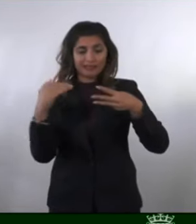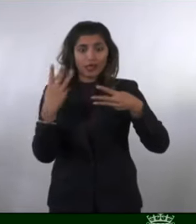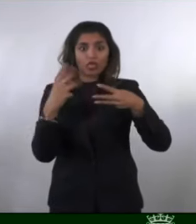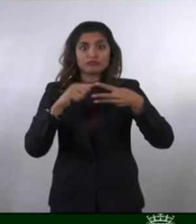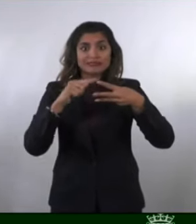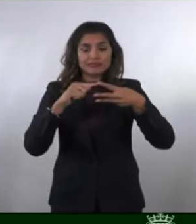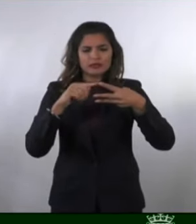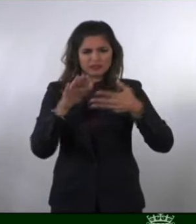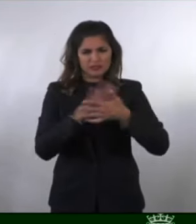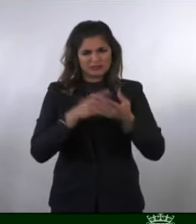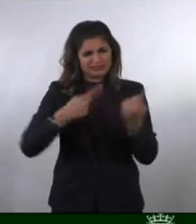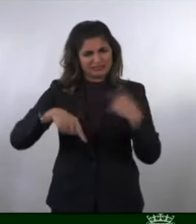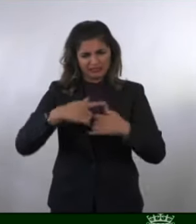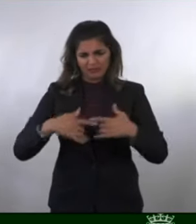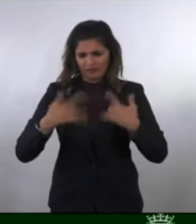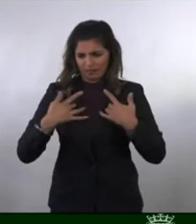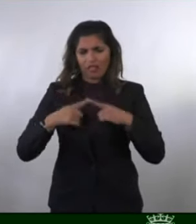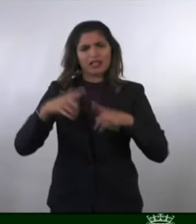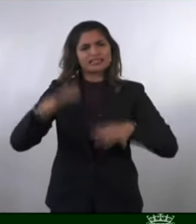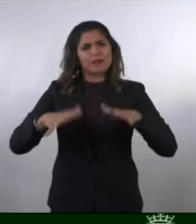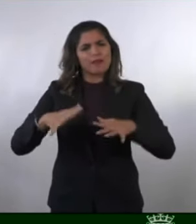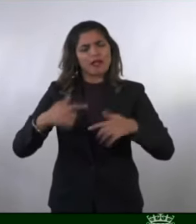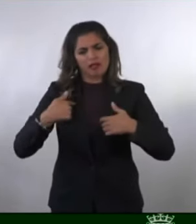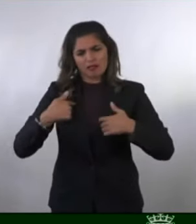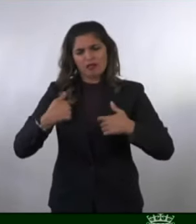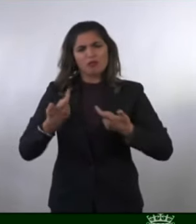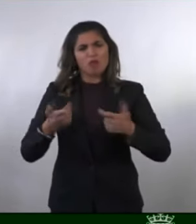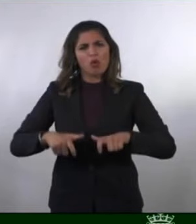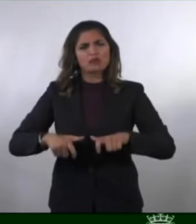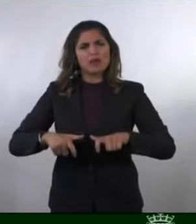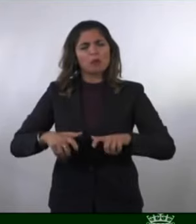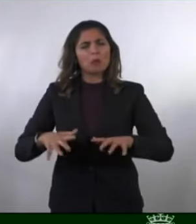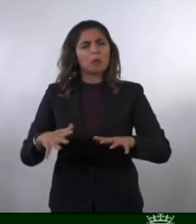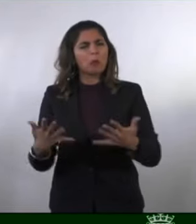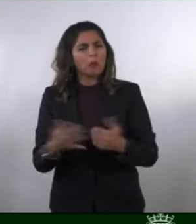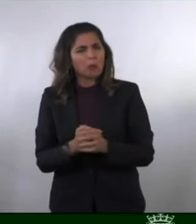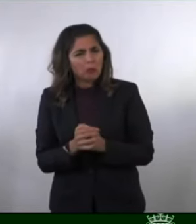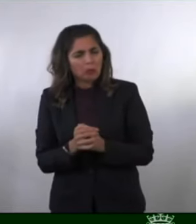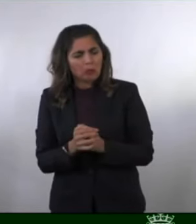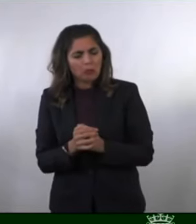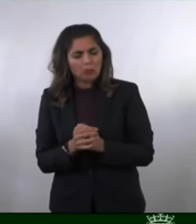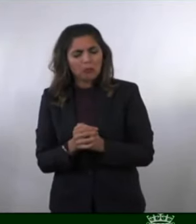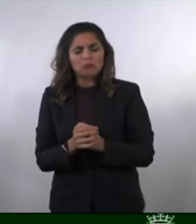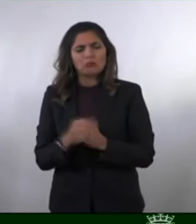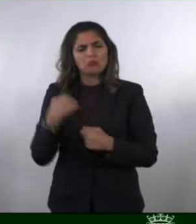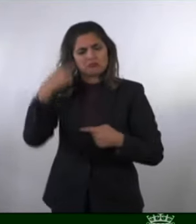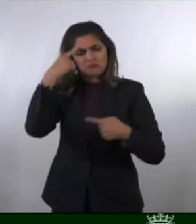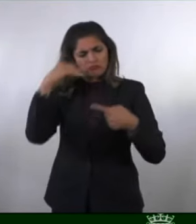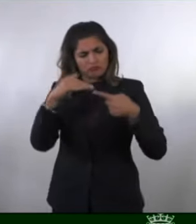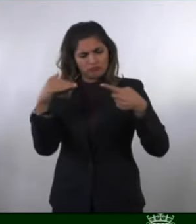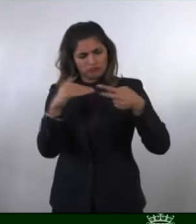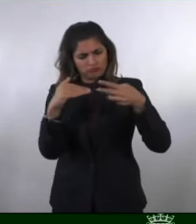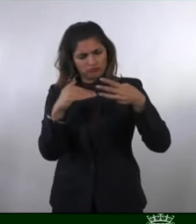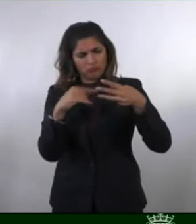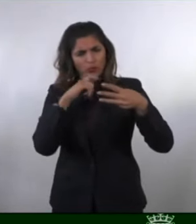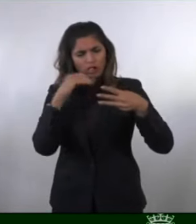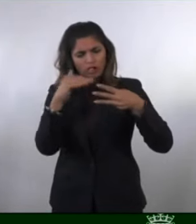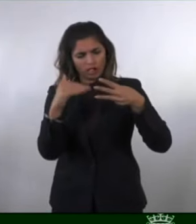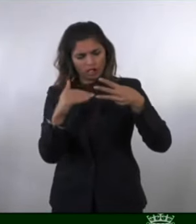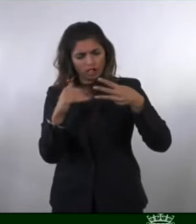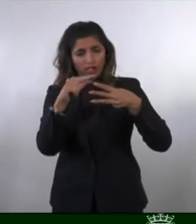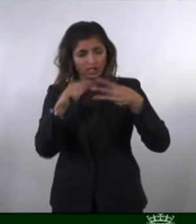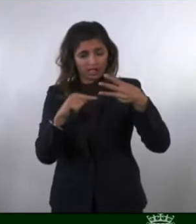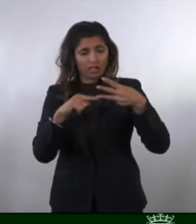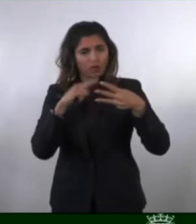the lockdown. But can I ask the Prime Minister to set out for each of the restrictions which have such an impact on people